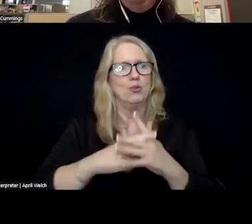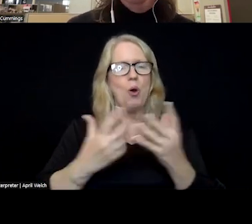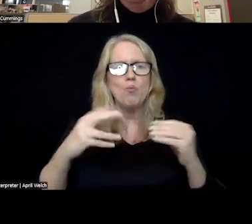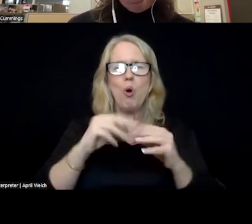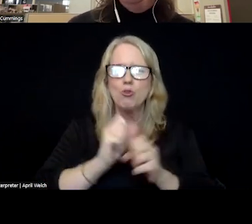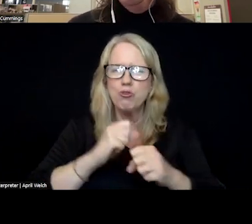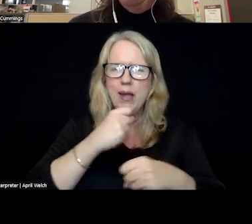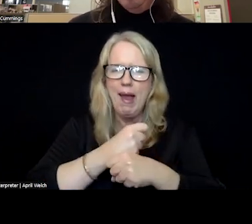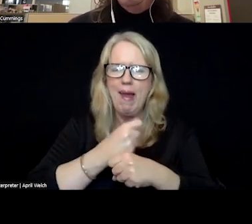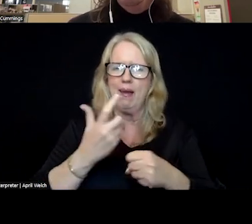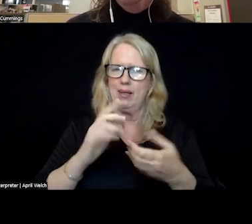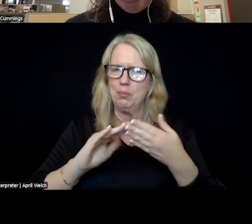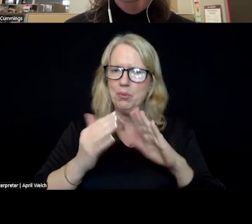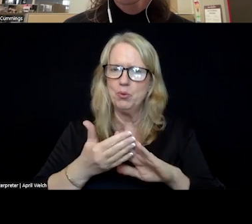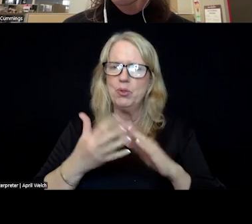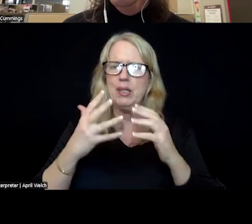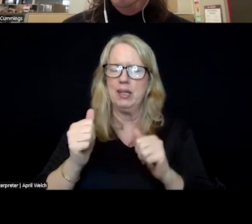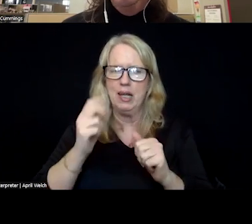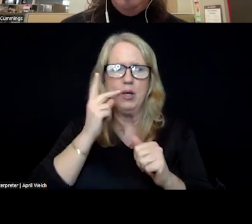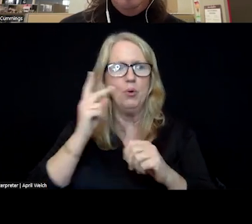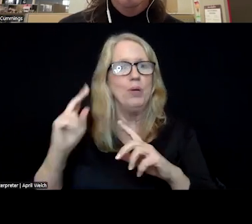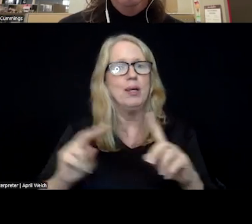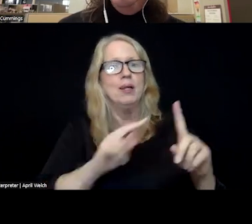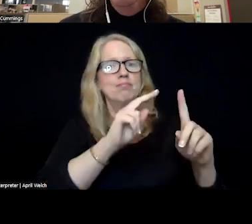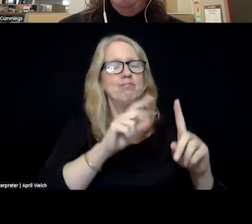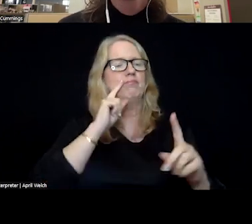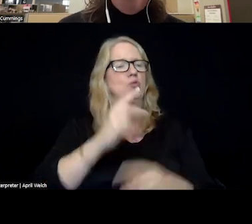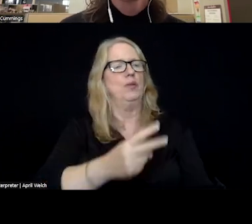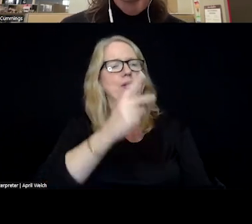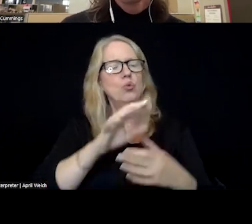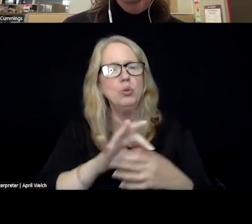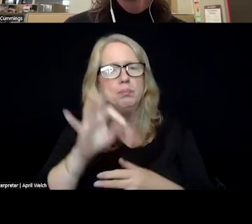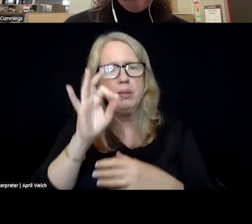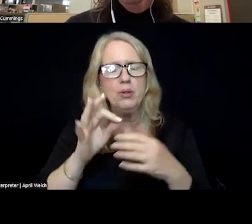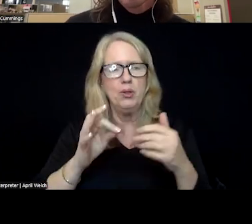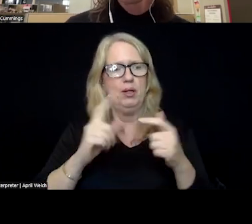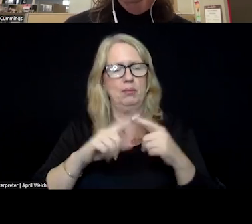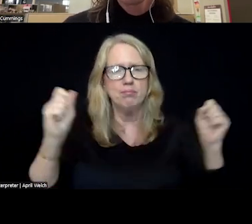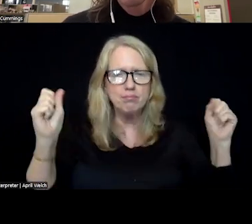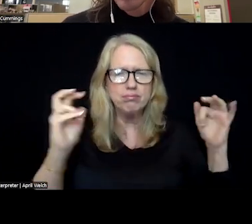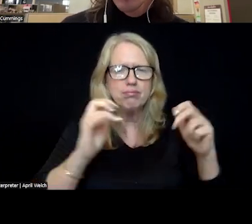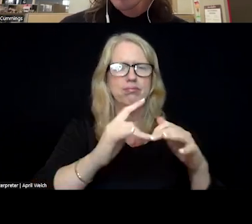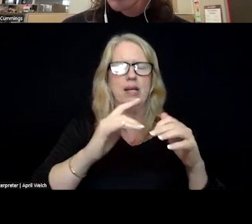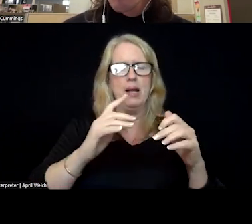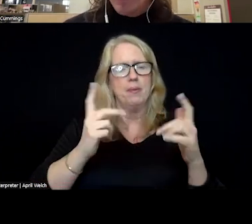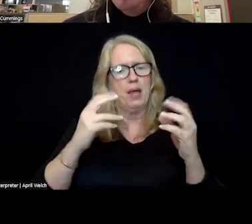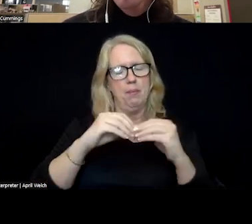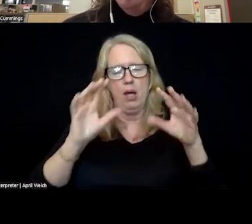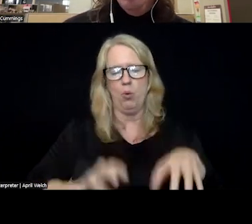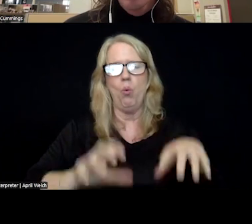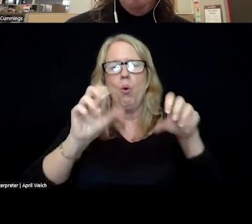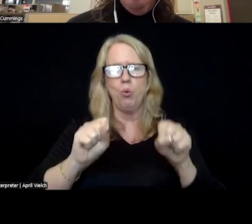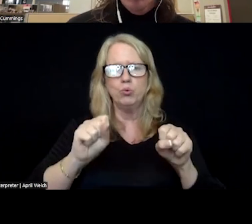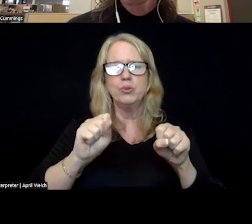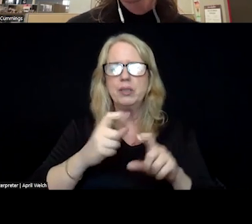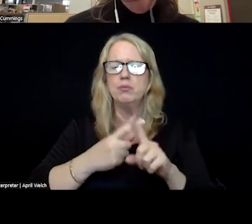ever when we can turn to the rise in various Two-Spirit gatherings, events catered to and hosted by the